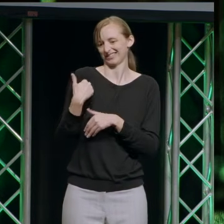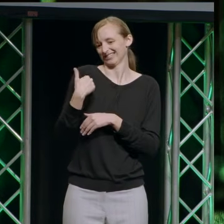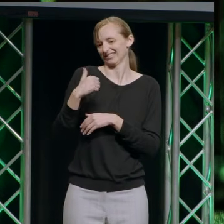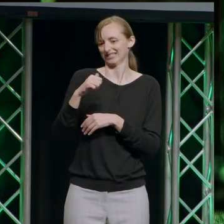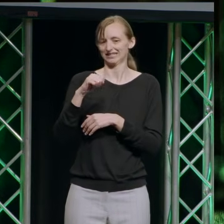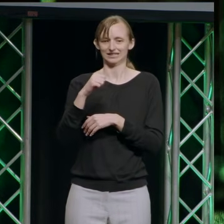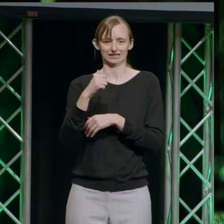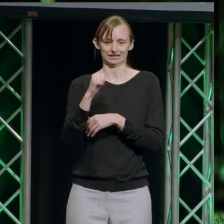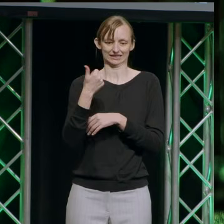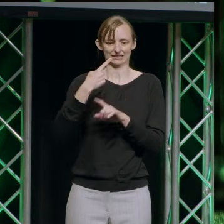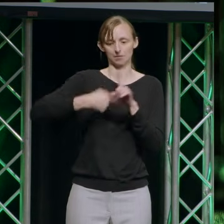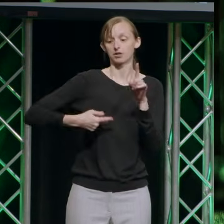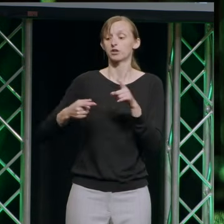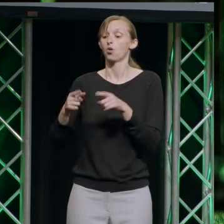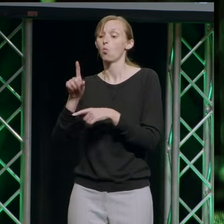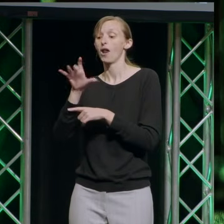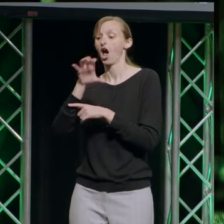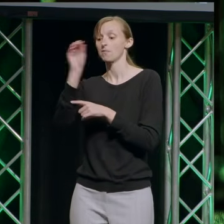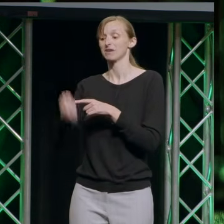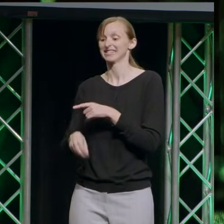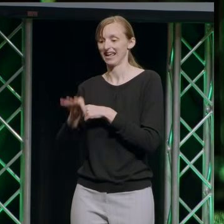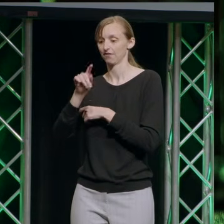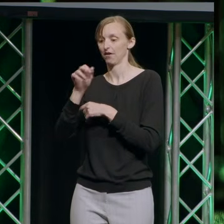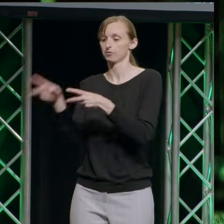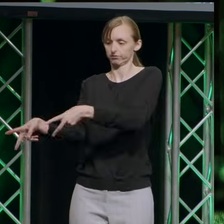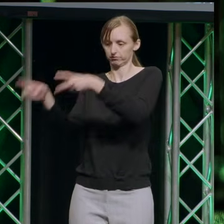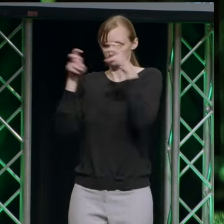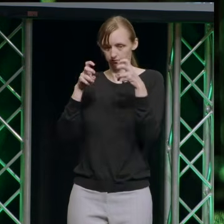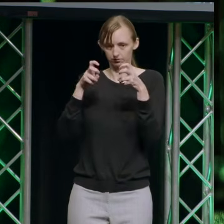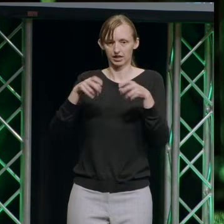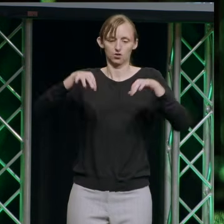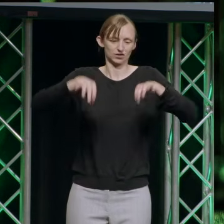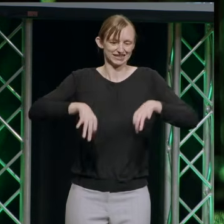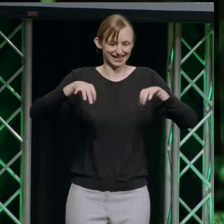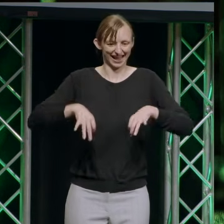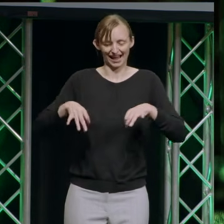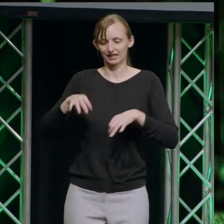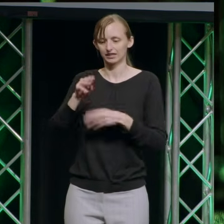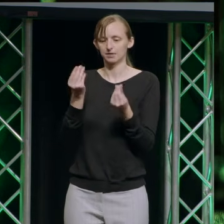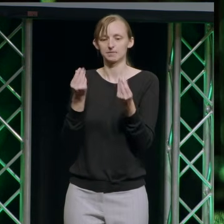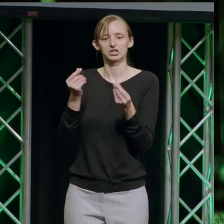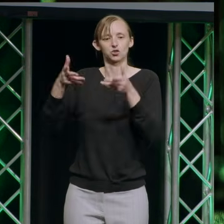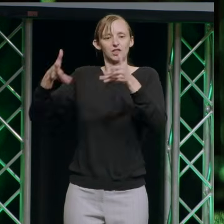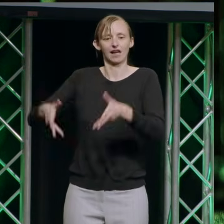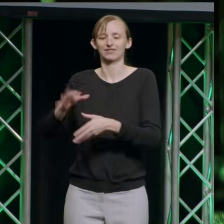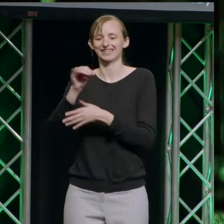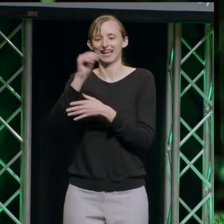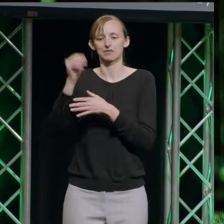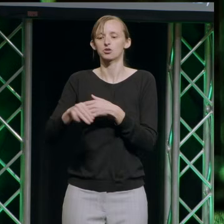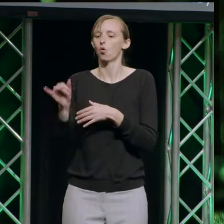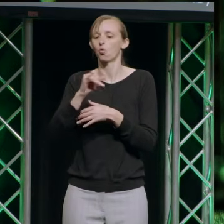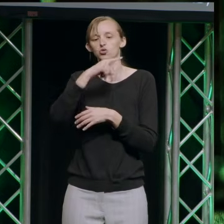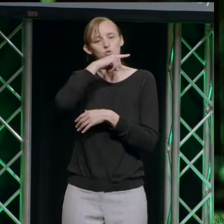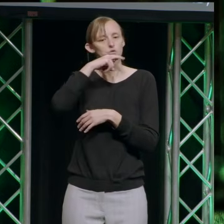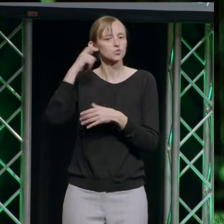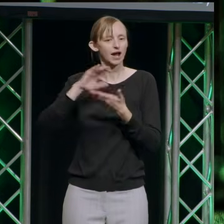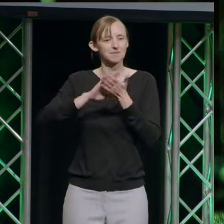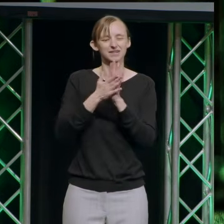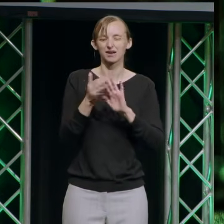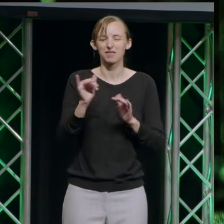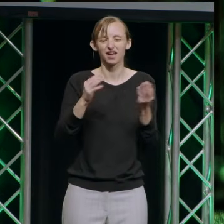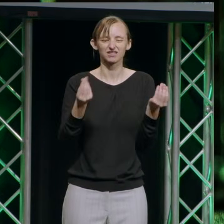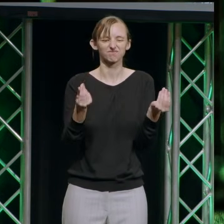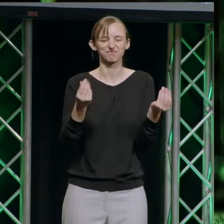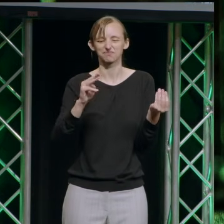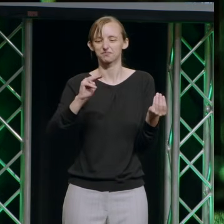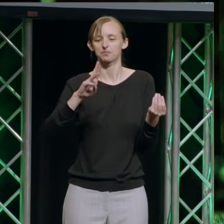stem. So we extract the fibers, we dry it. The rest of that material, which is 90%, is also dried to a mulch-like material,